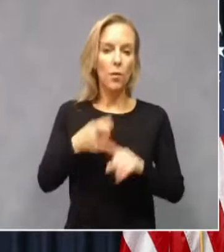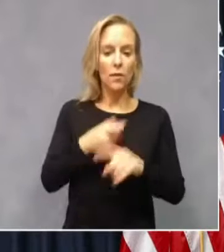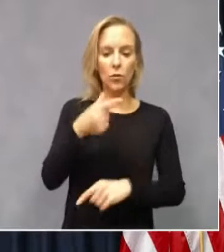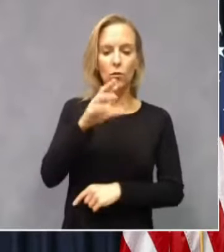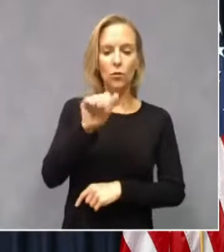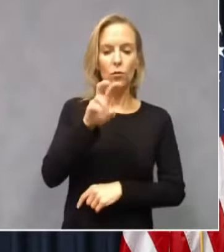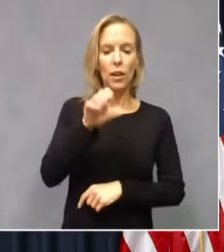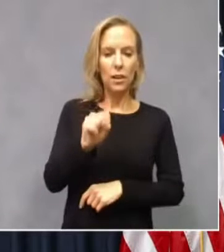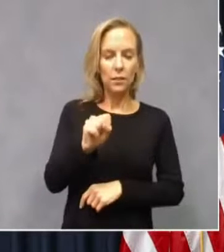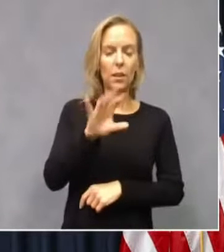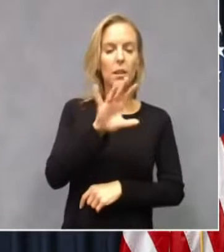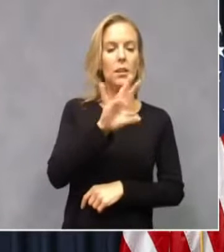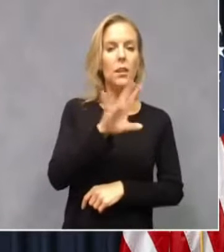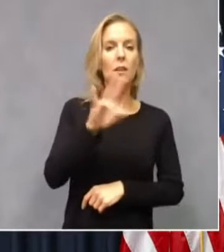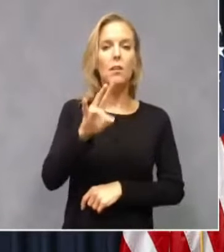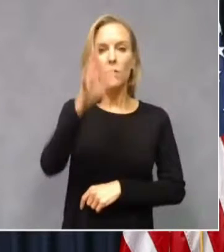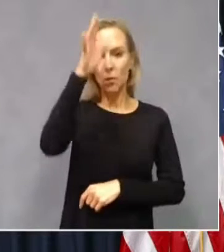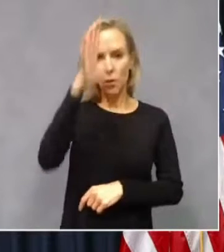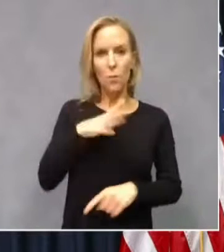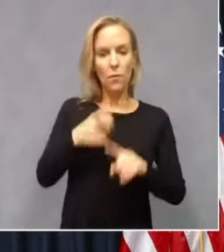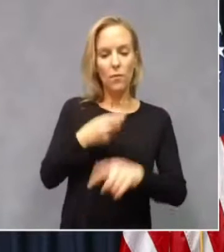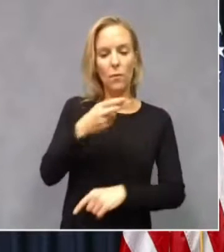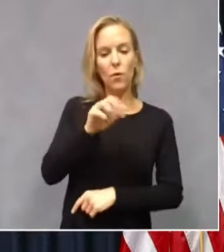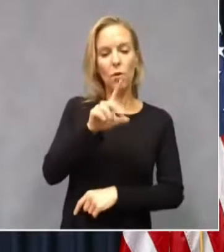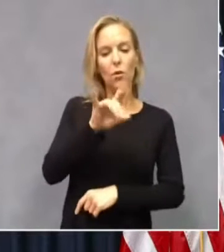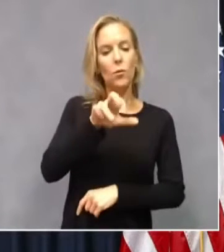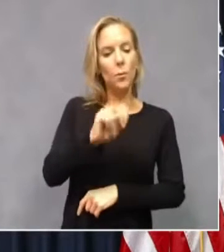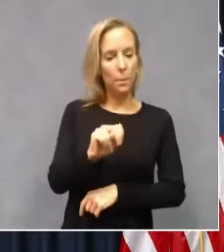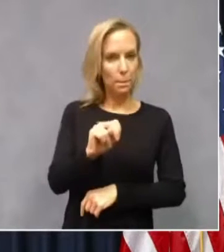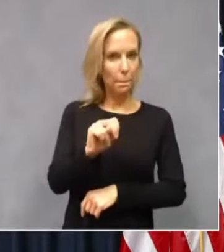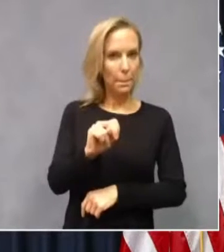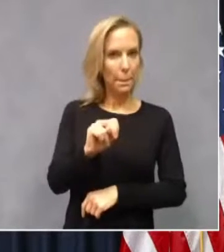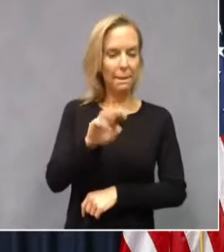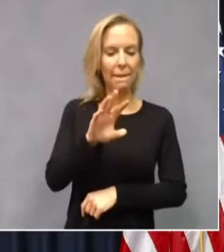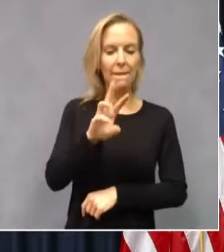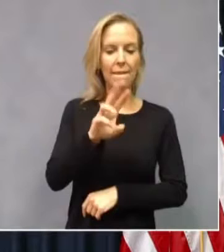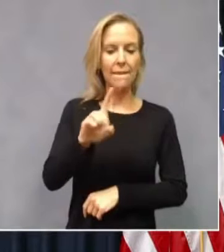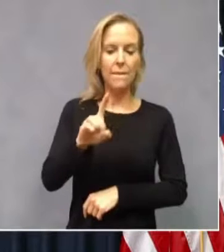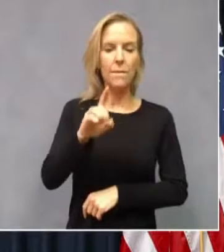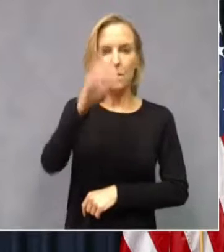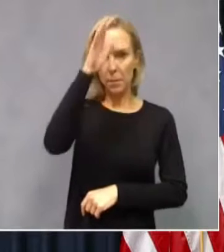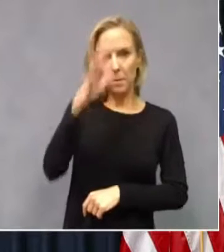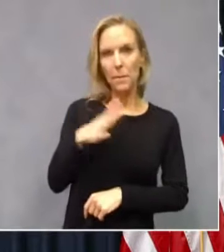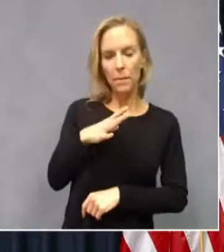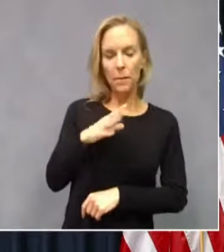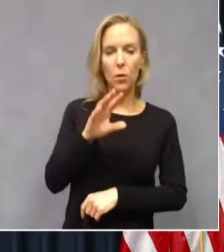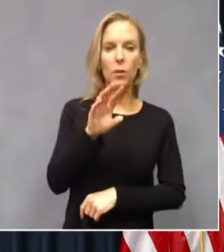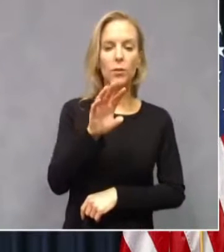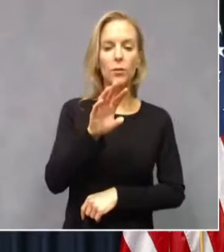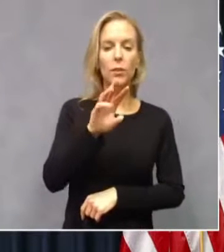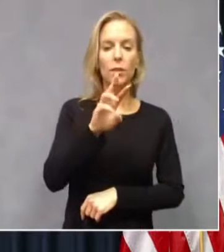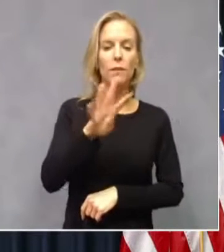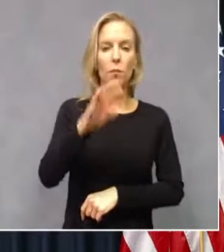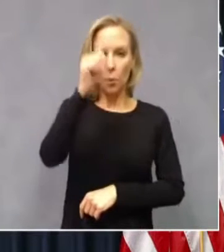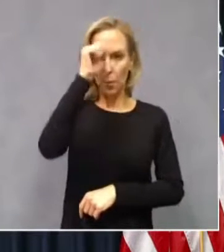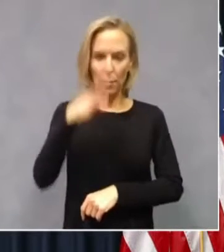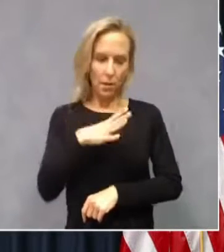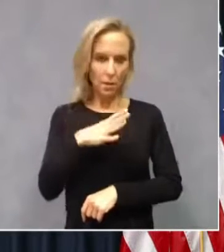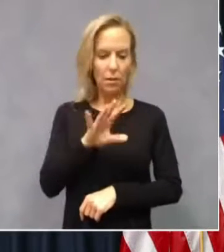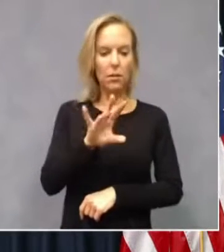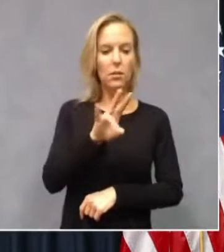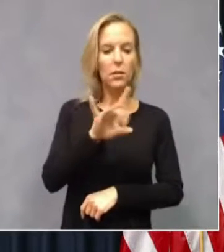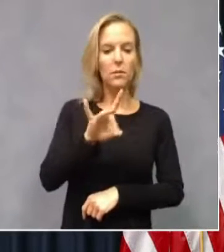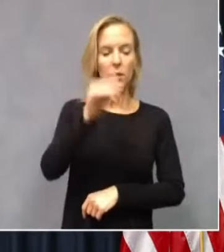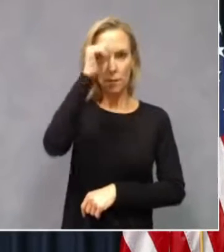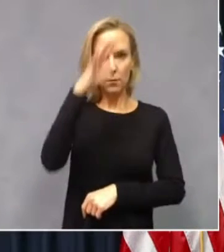a 77-year-old man from Hardin, a 61-year-old man, a 64-year-old man, a 78-year-old man,